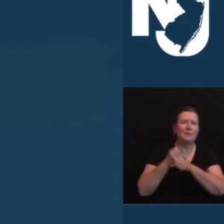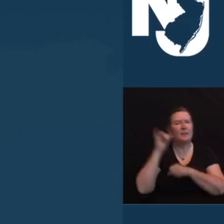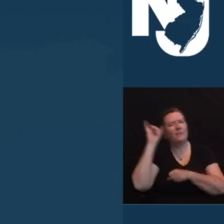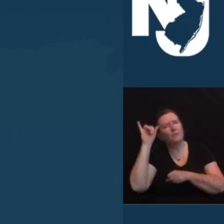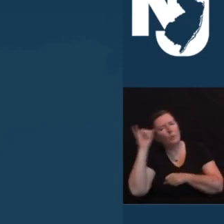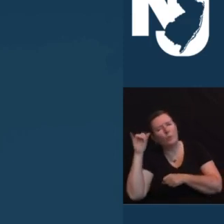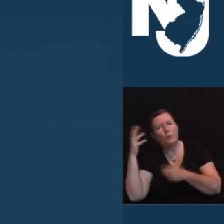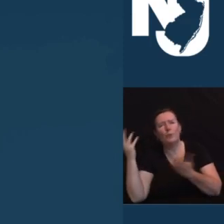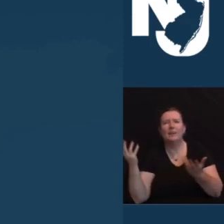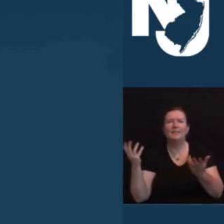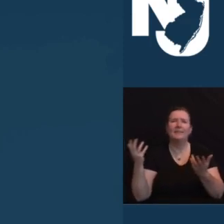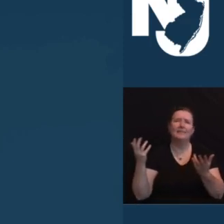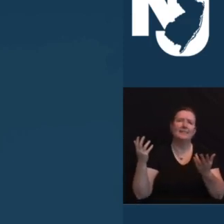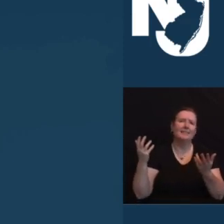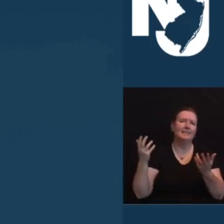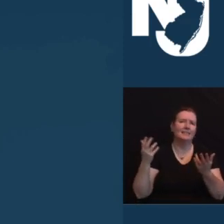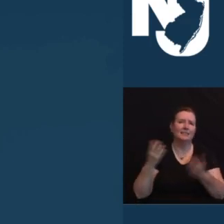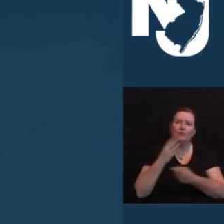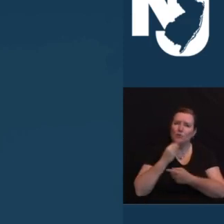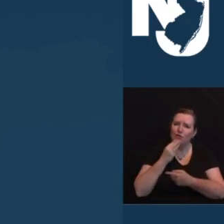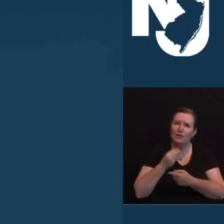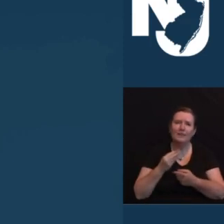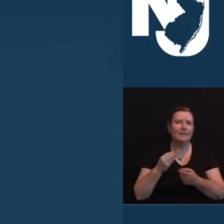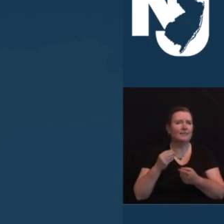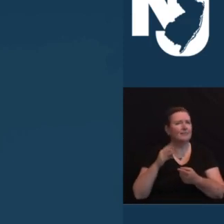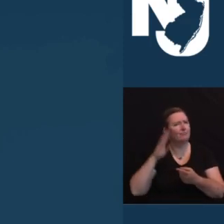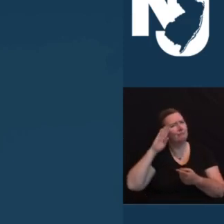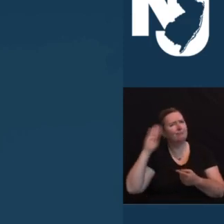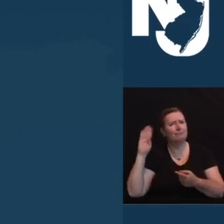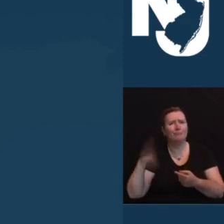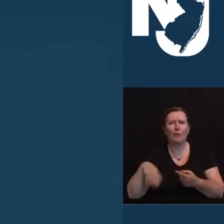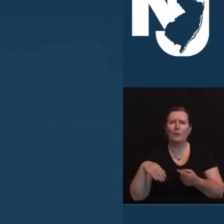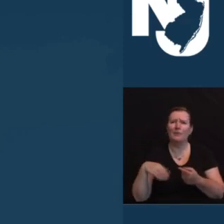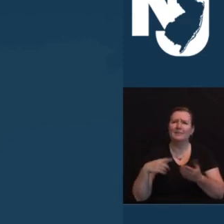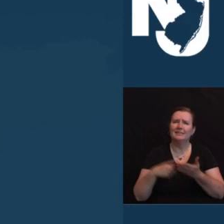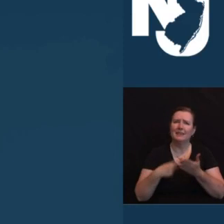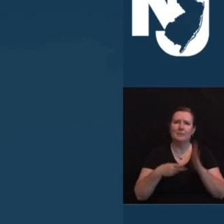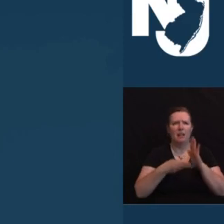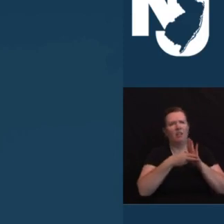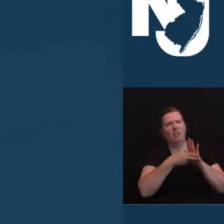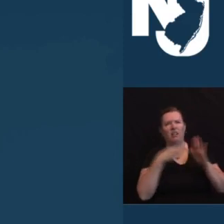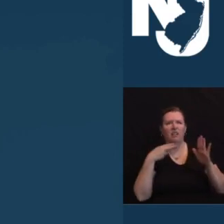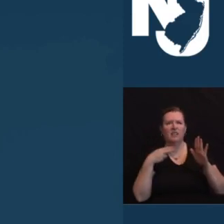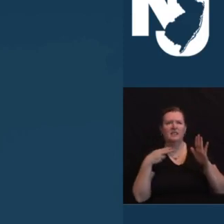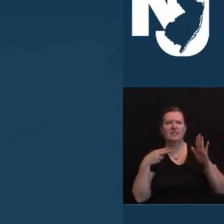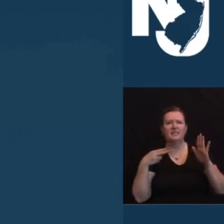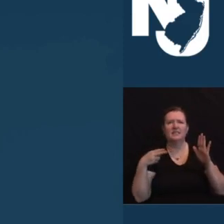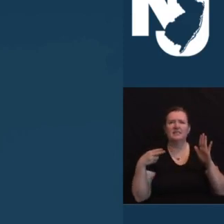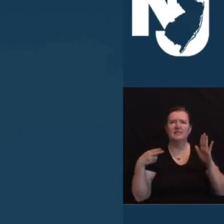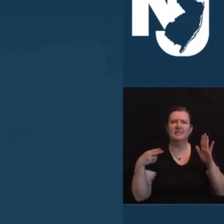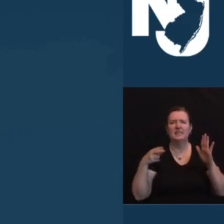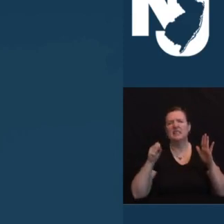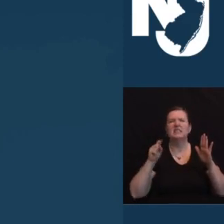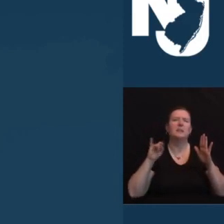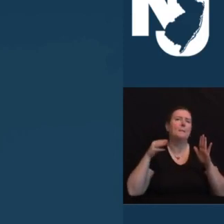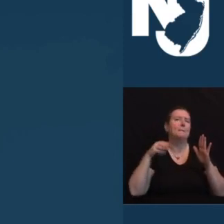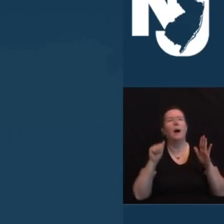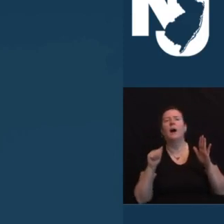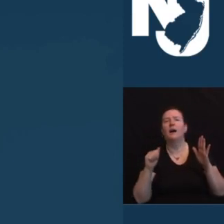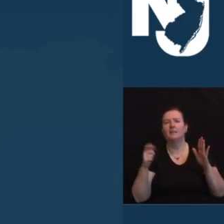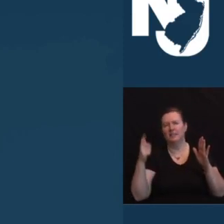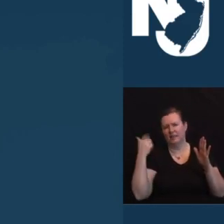about being Jewish and the stigmas associated with that at that time. This is the early to mid-60s, just a